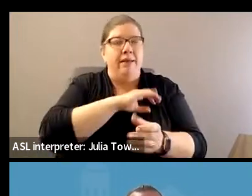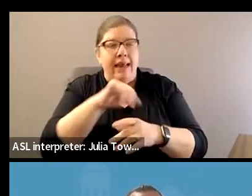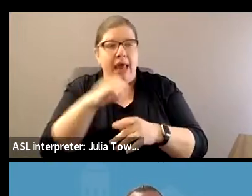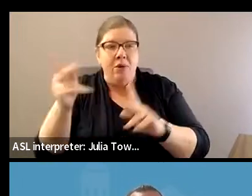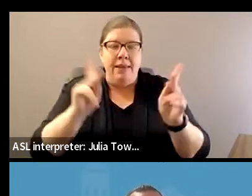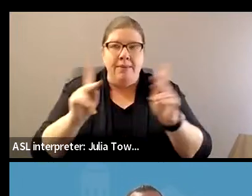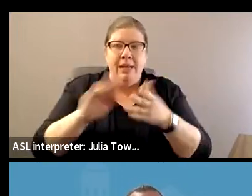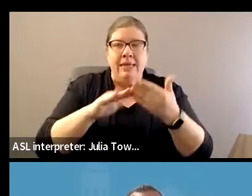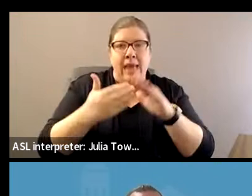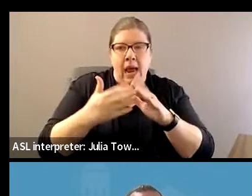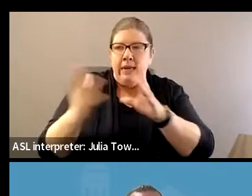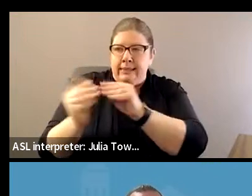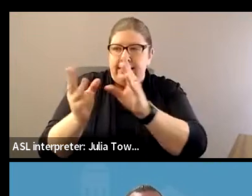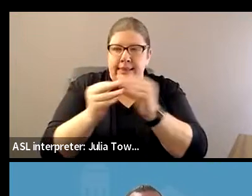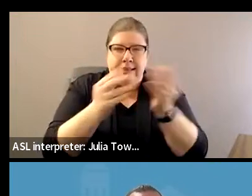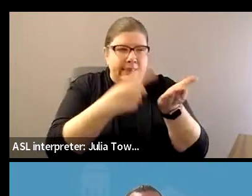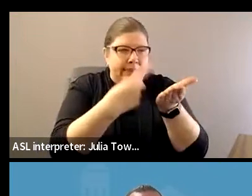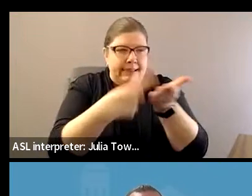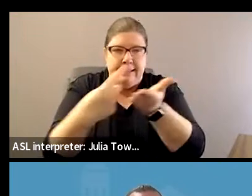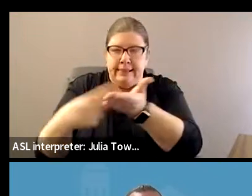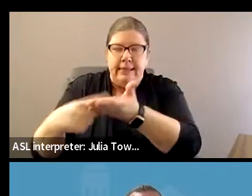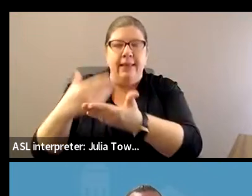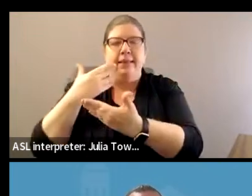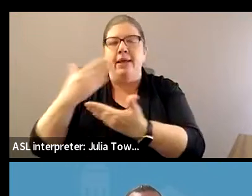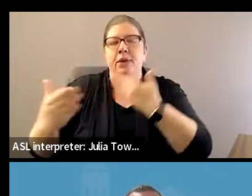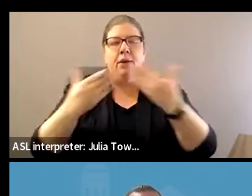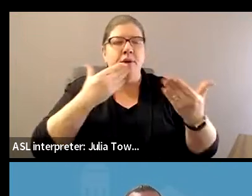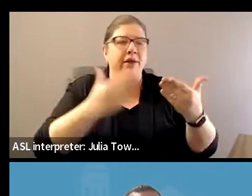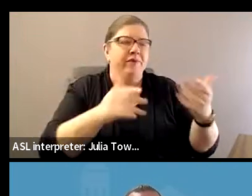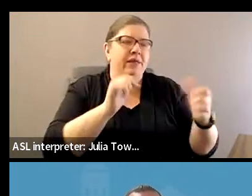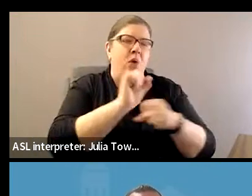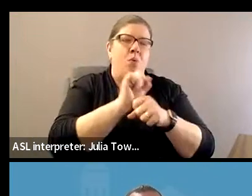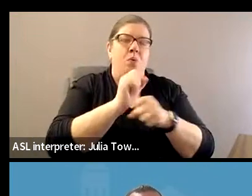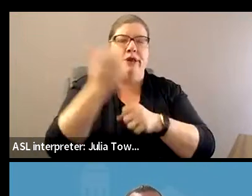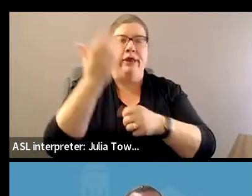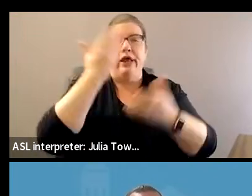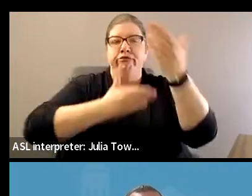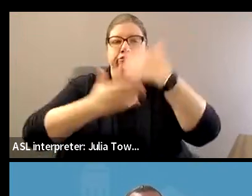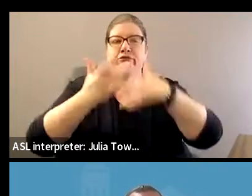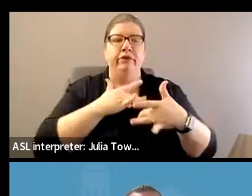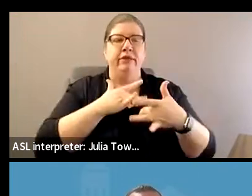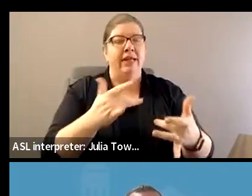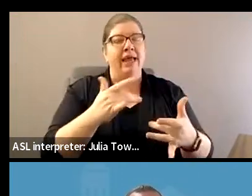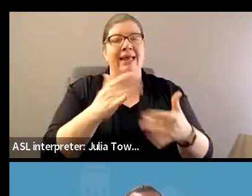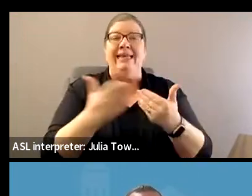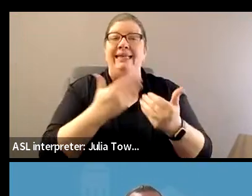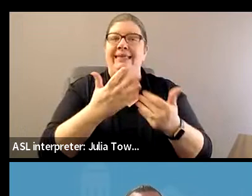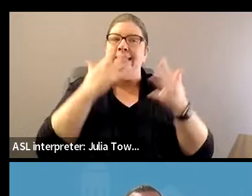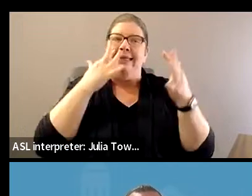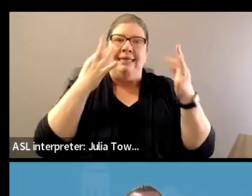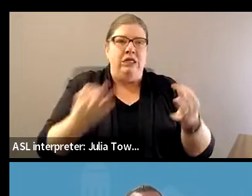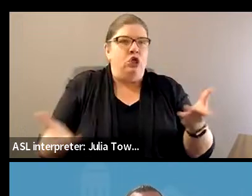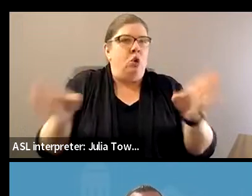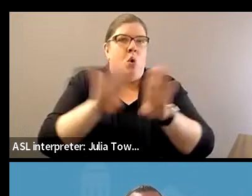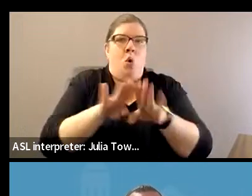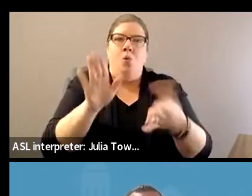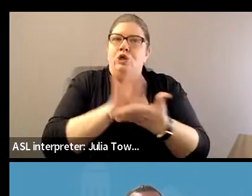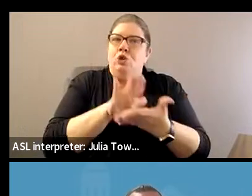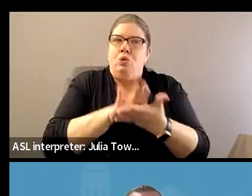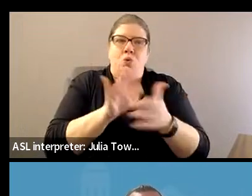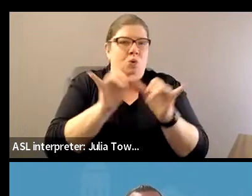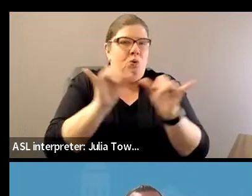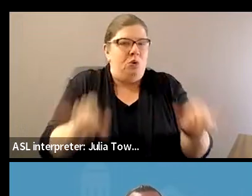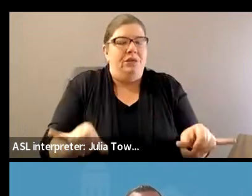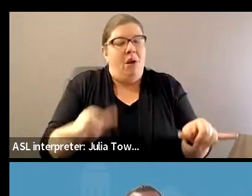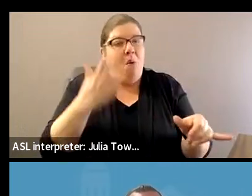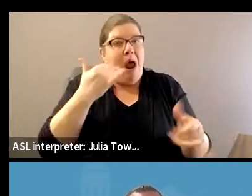town. So thank you so much for all that work that goes behind. I know that it's not an easy decision to close the schools, as we all want